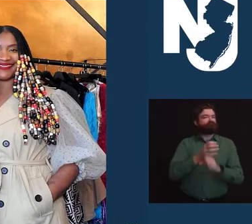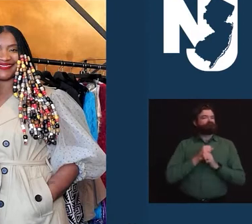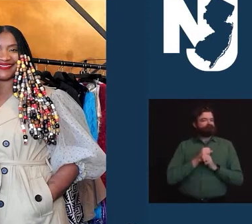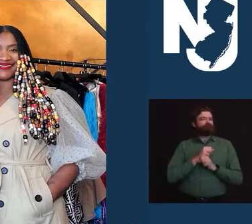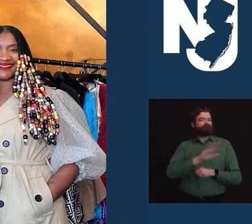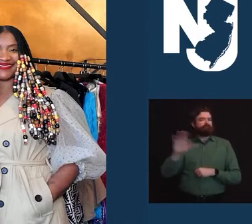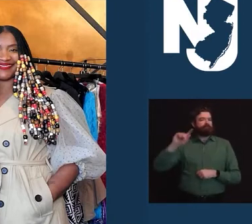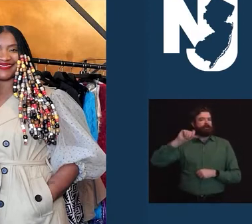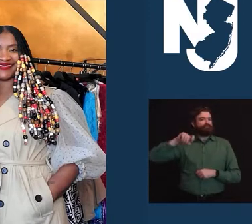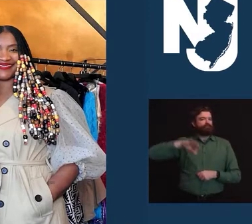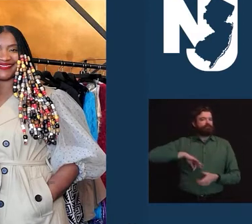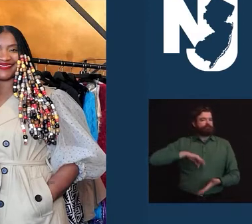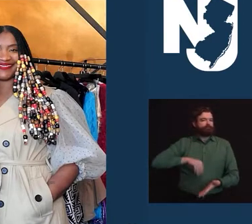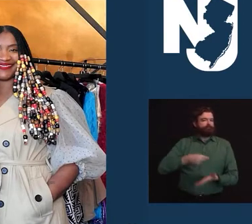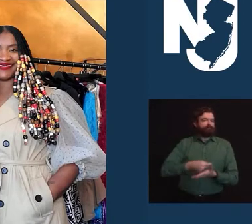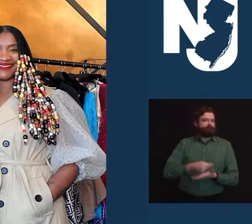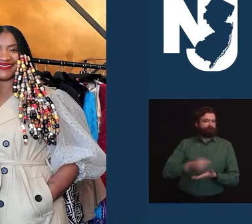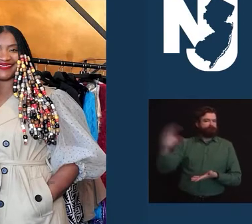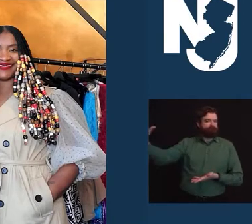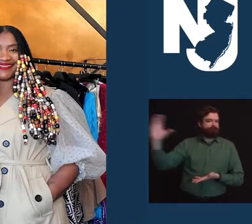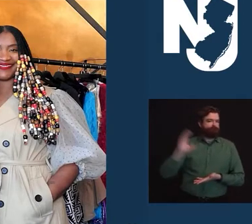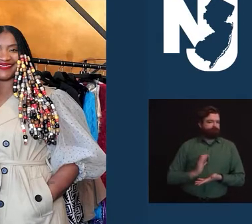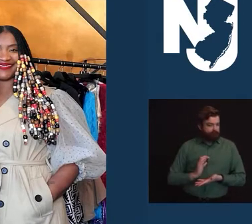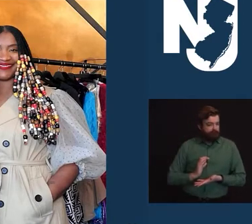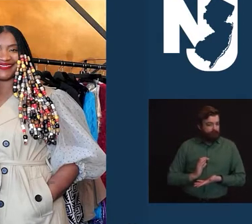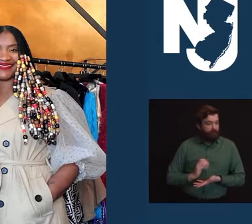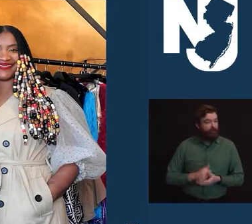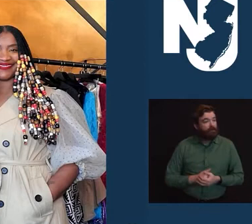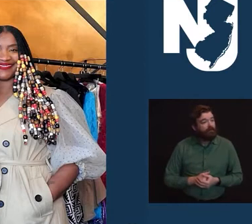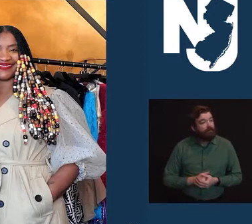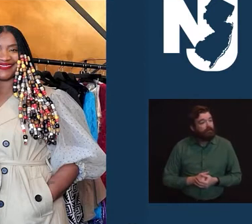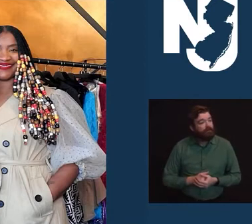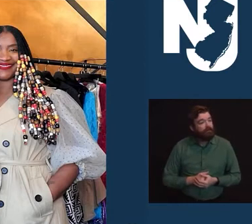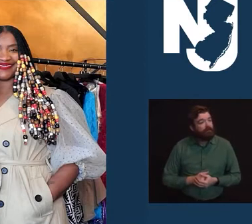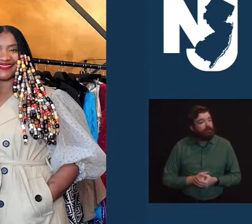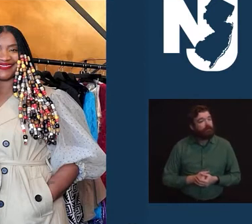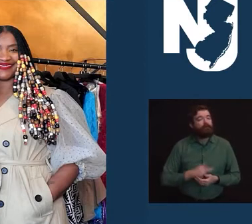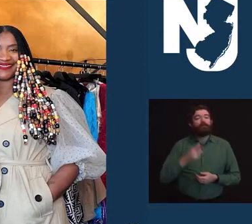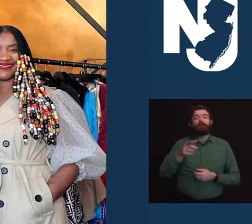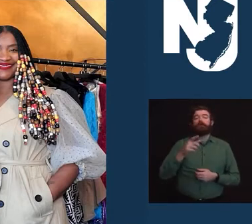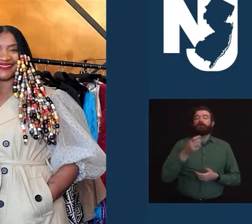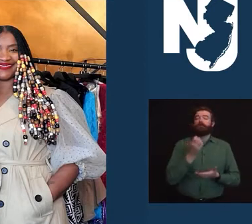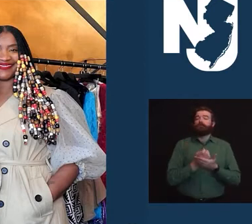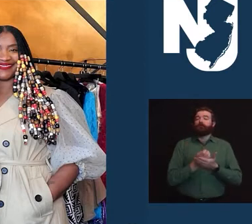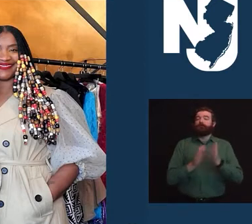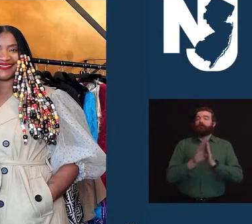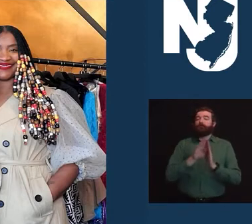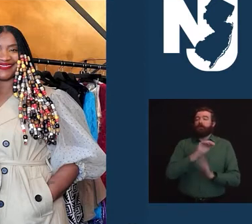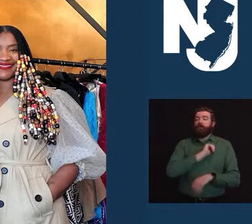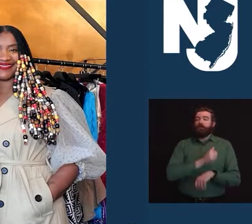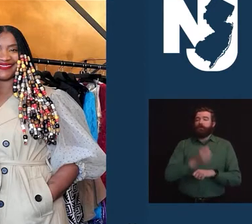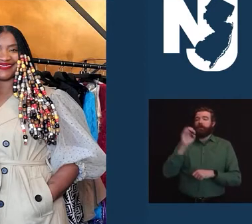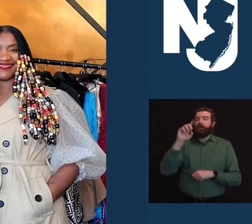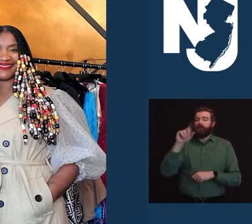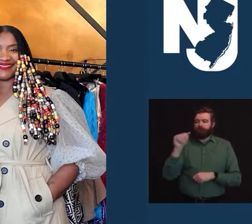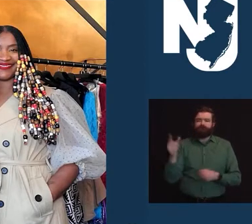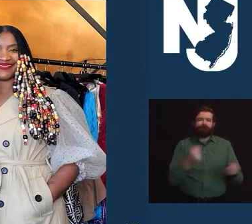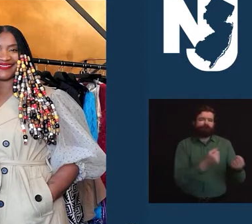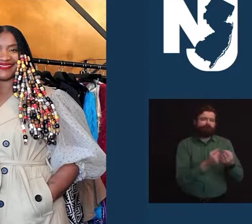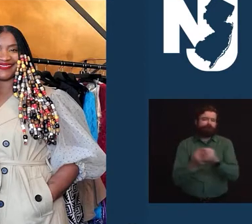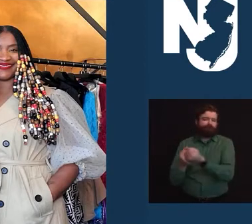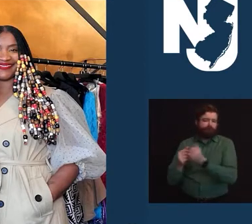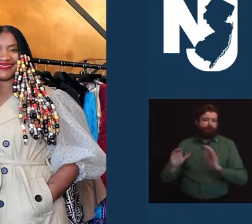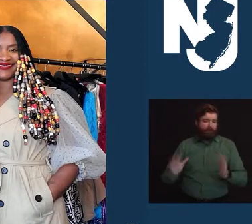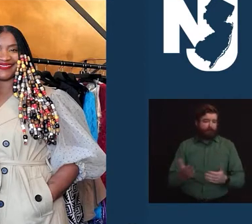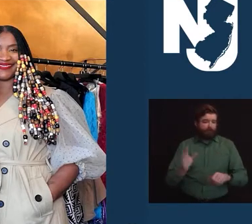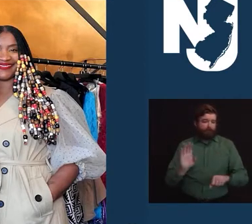assistance of the New Jersey Redevelopment Authority and what they're providing to small businesses across communities in which it works. And this is